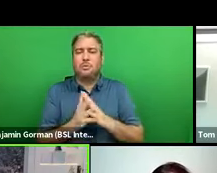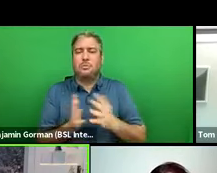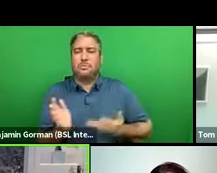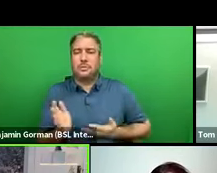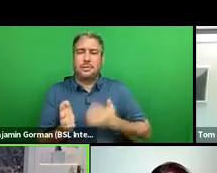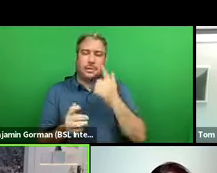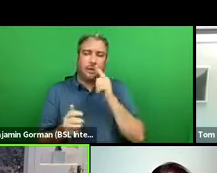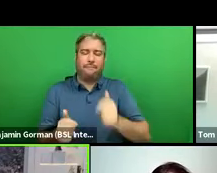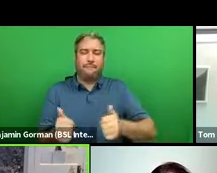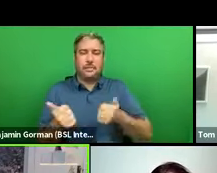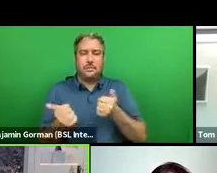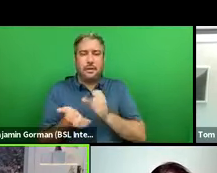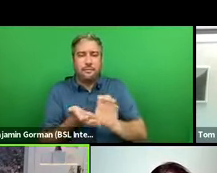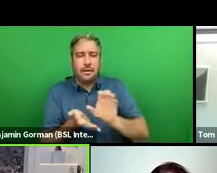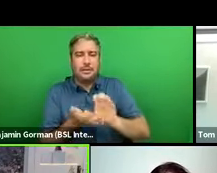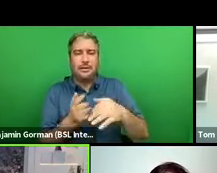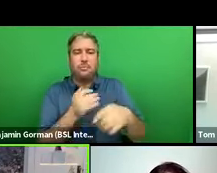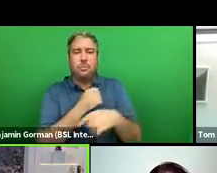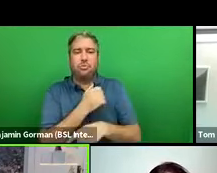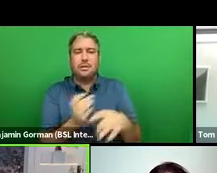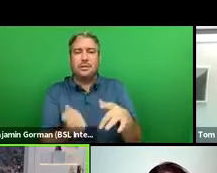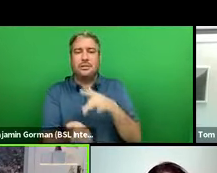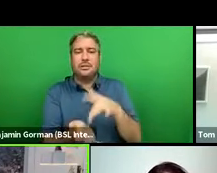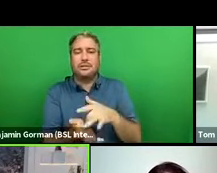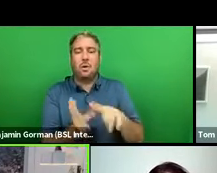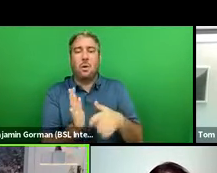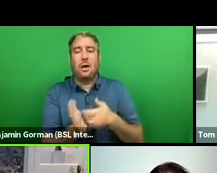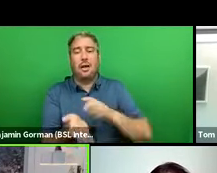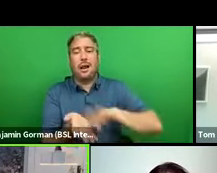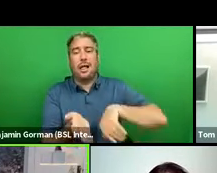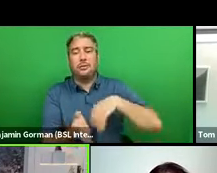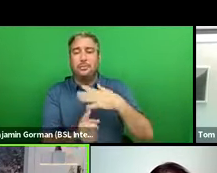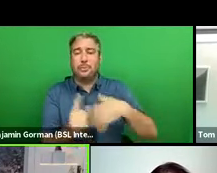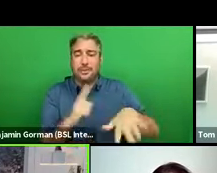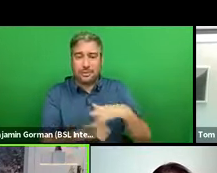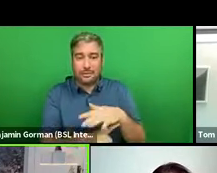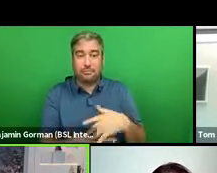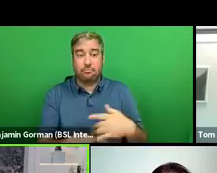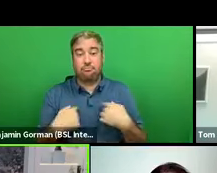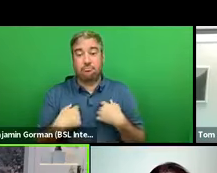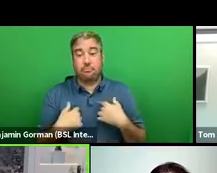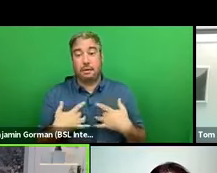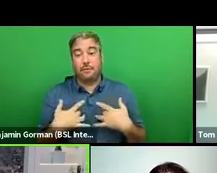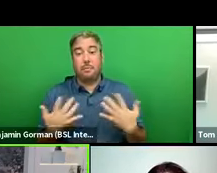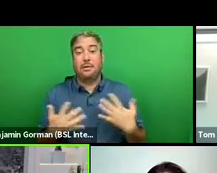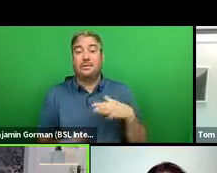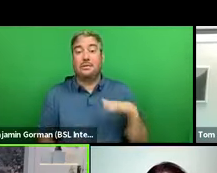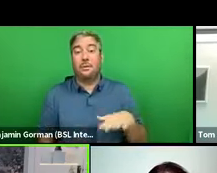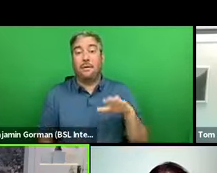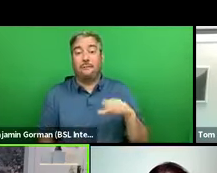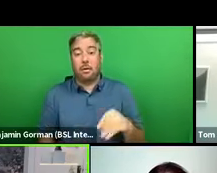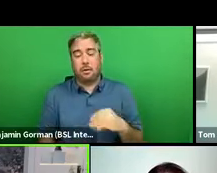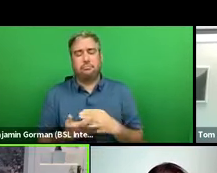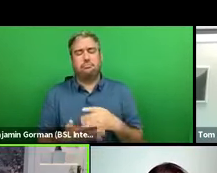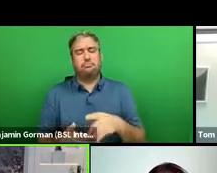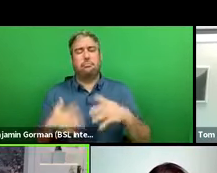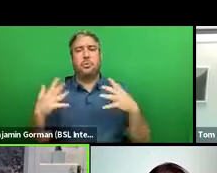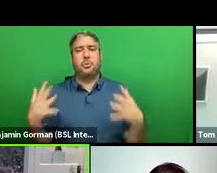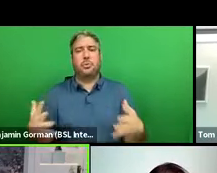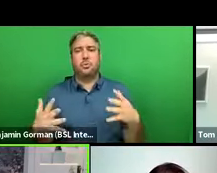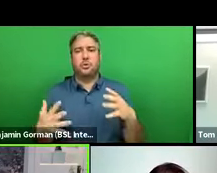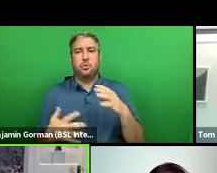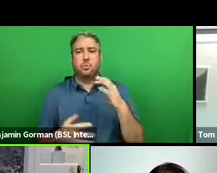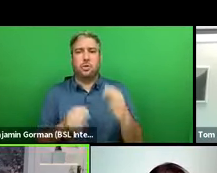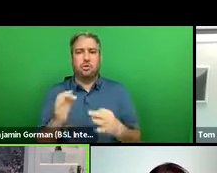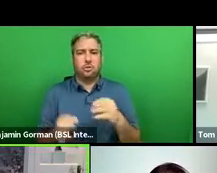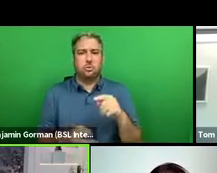communities? And, you know, I live in South Africa, and this is a huge question, is how do you bring in private investment or private